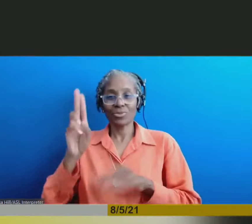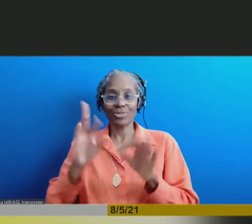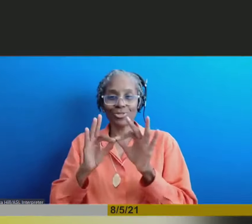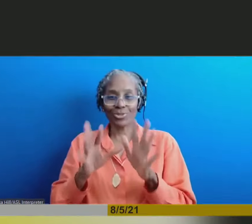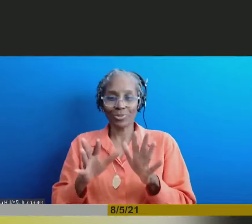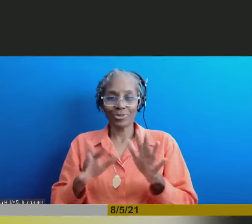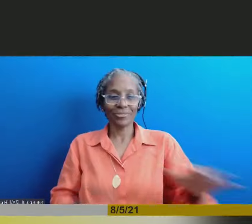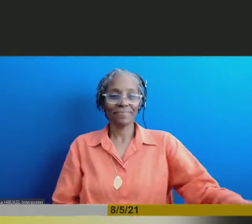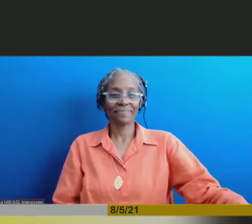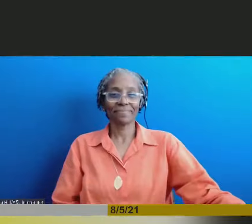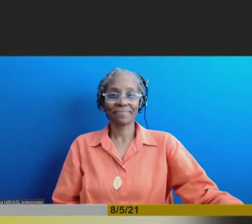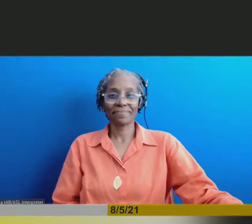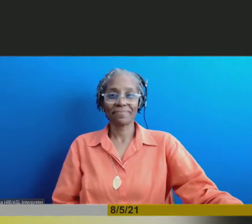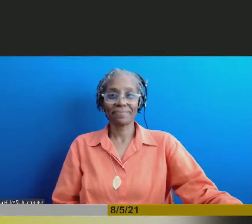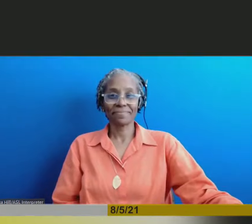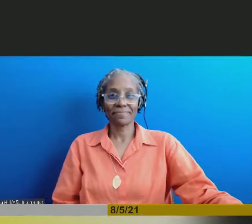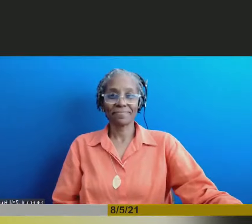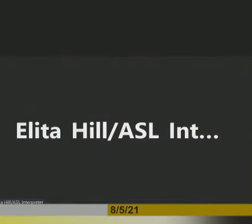there.